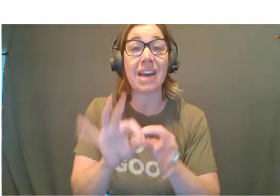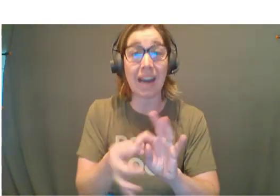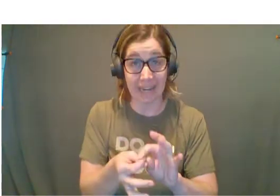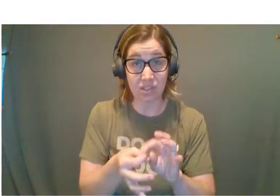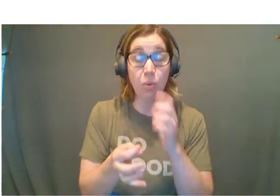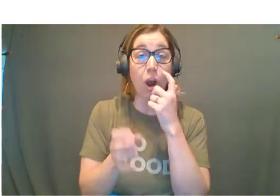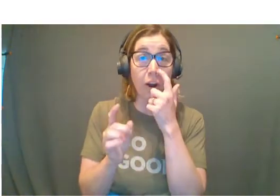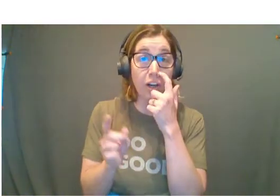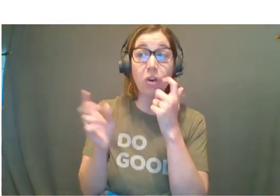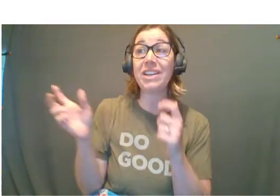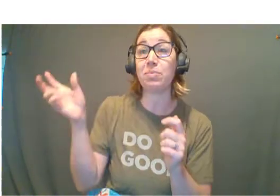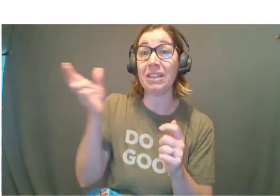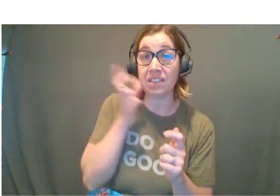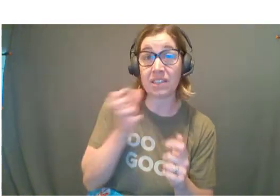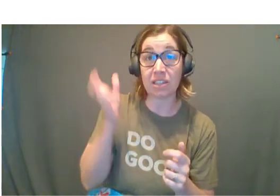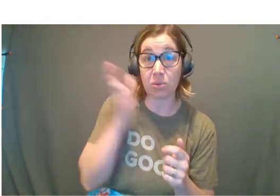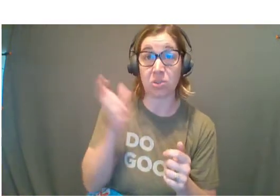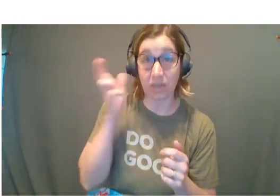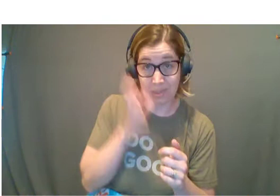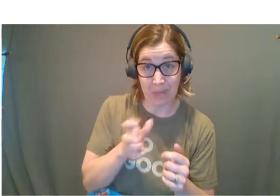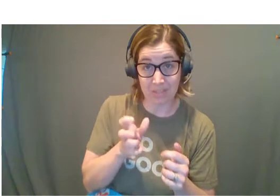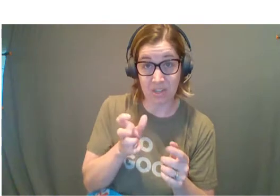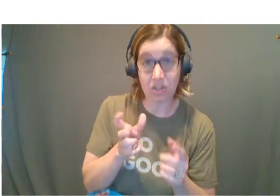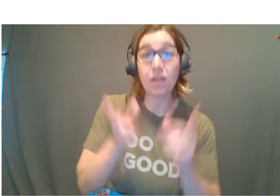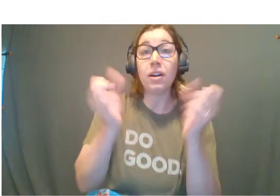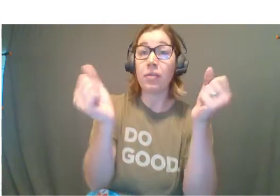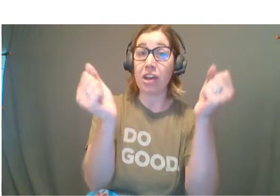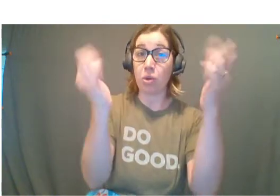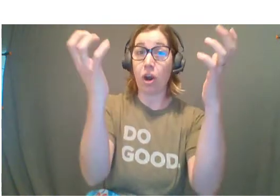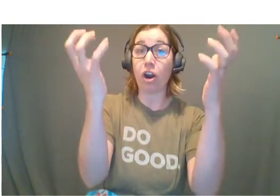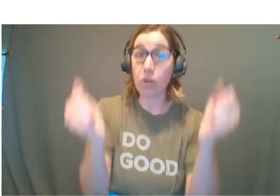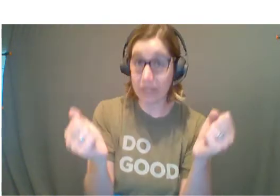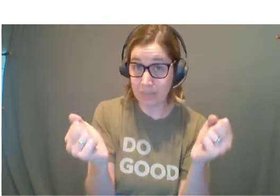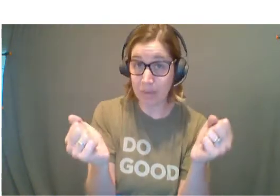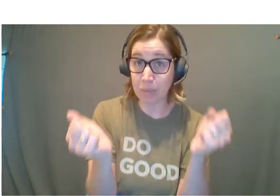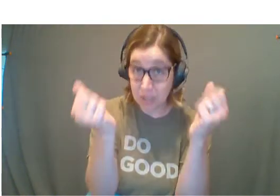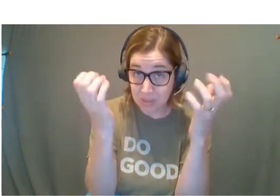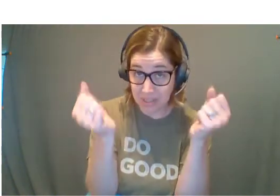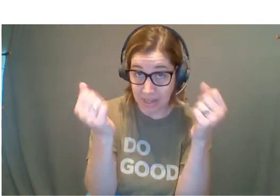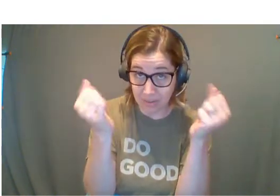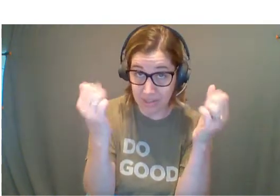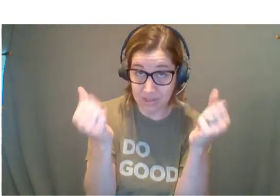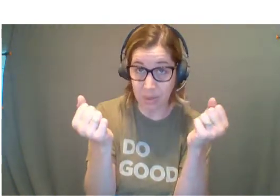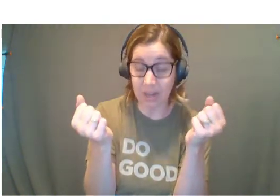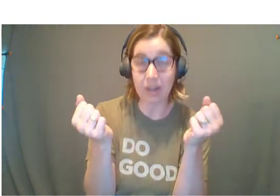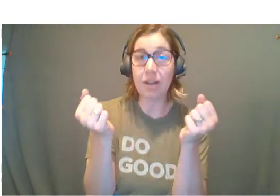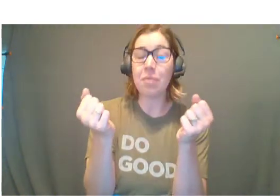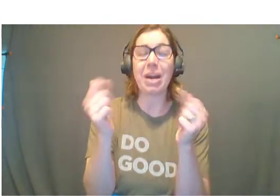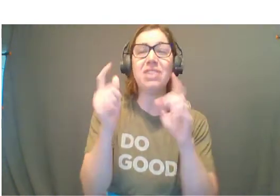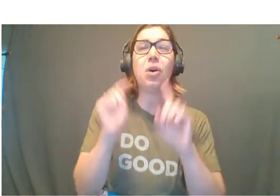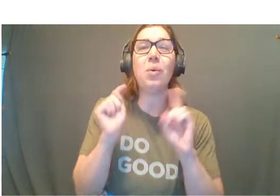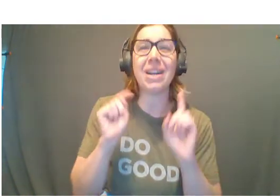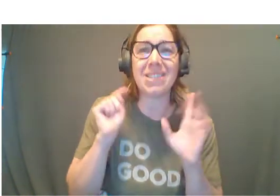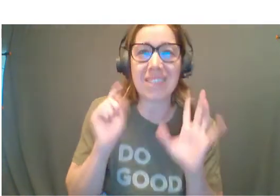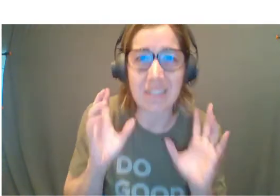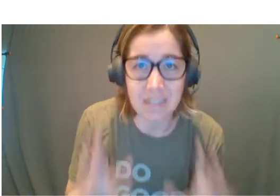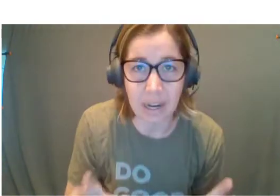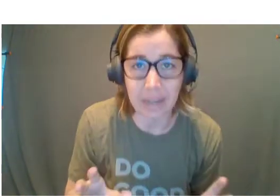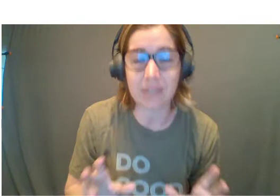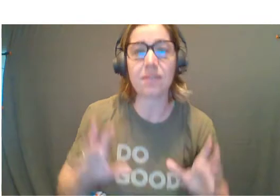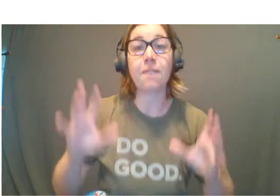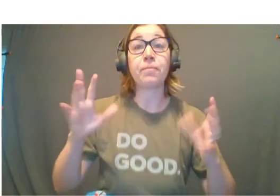interpreting signs. You are going to be listening to a source message, and you are going to be producing it in this way. But I don't want to